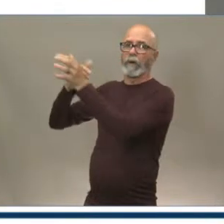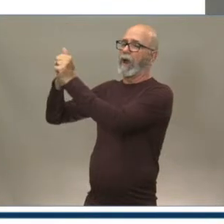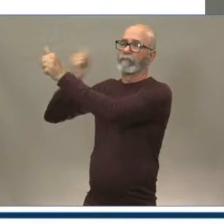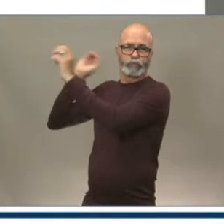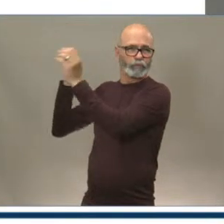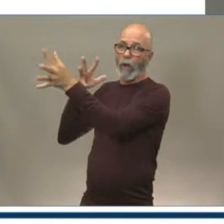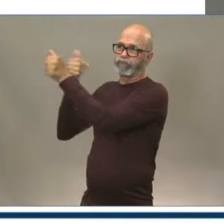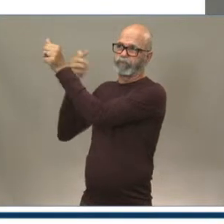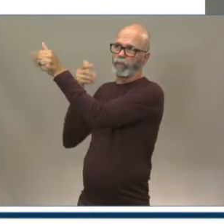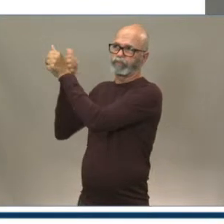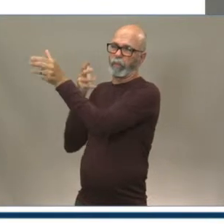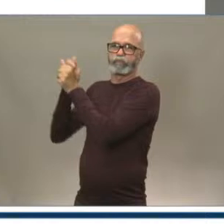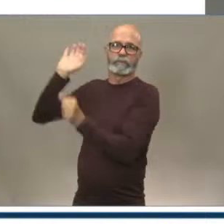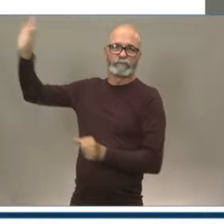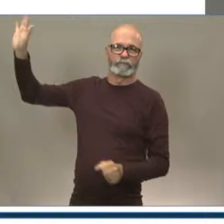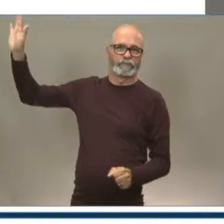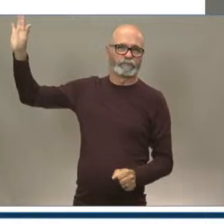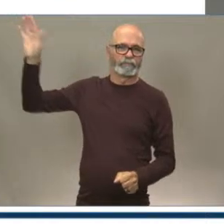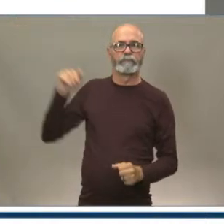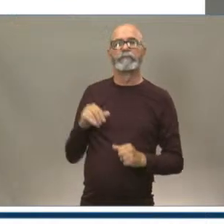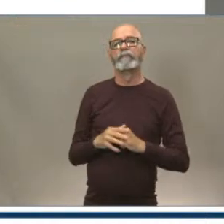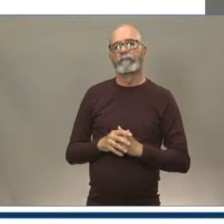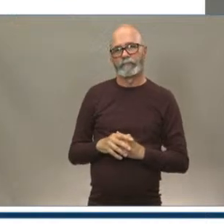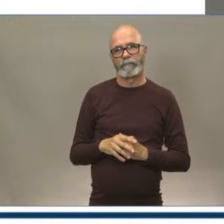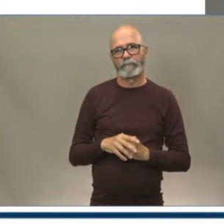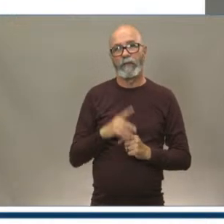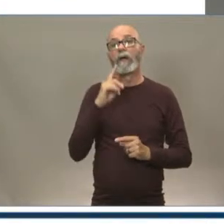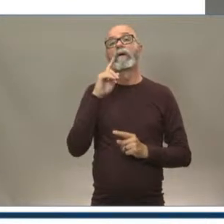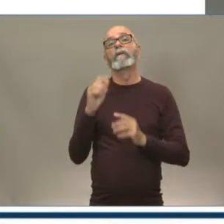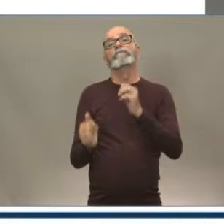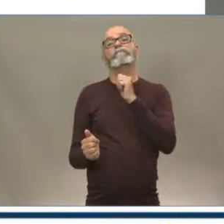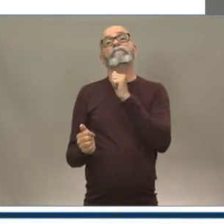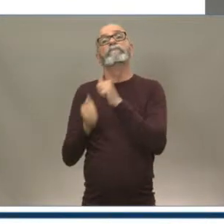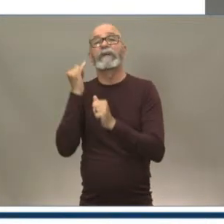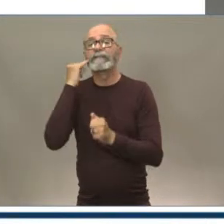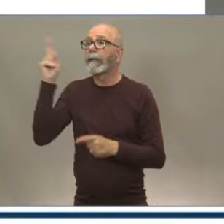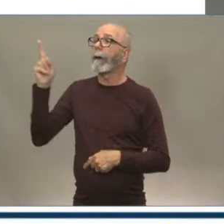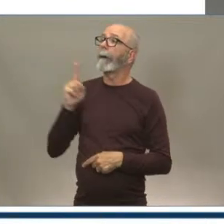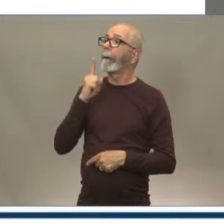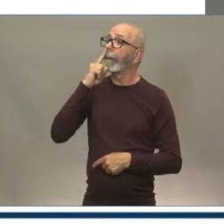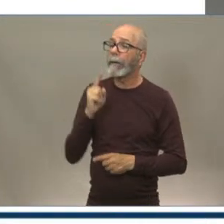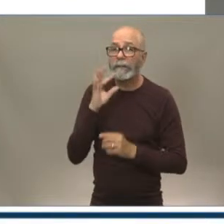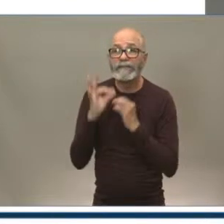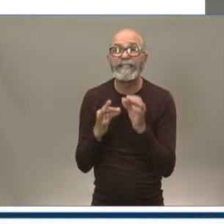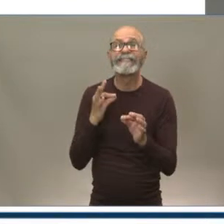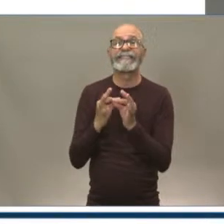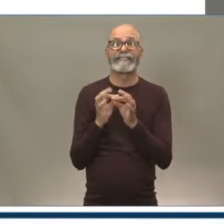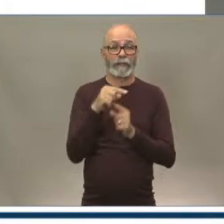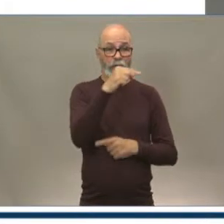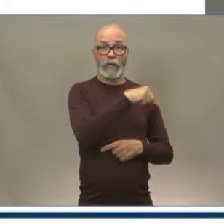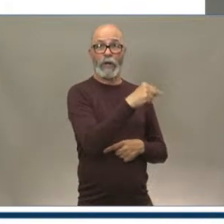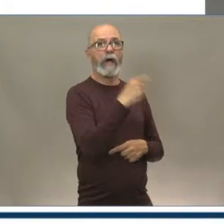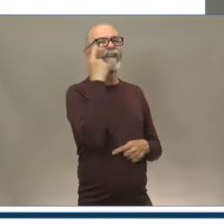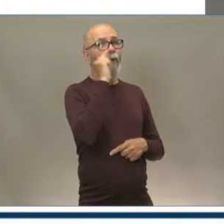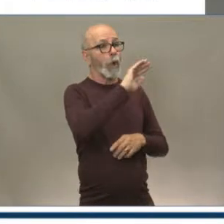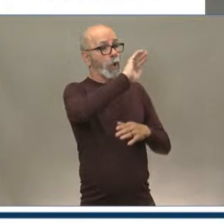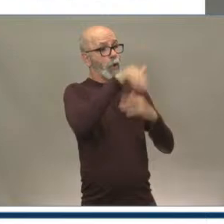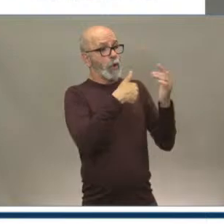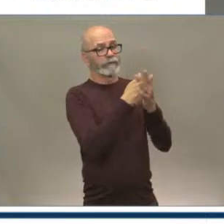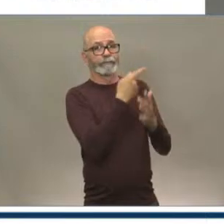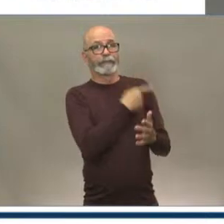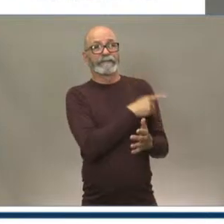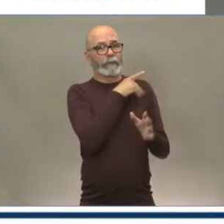Halifax, which basically deals with the tests, the swabs from all the rest of the province. What we're seeing in Cape Breton is